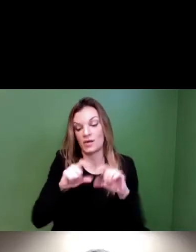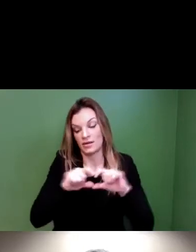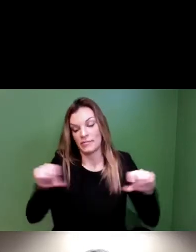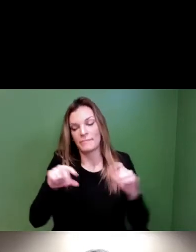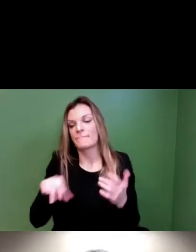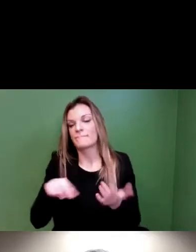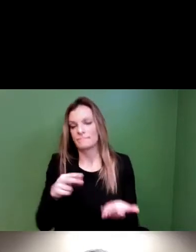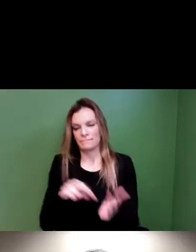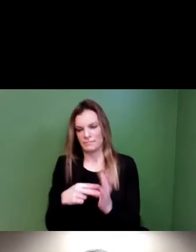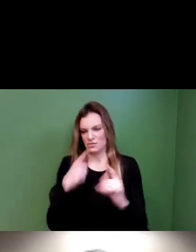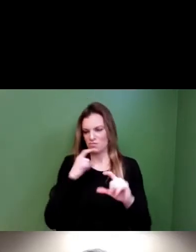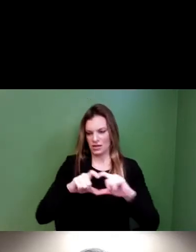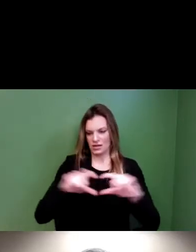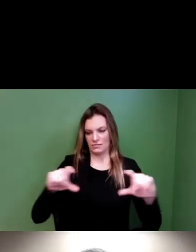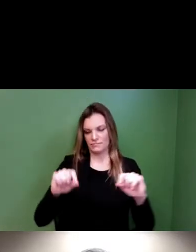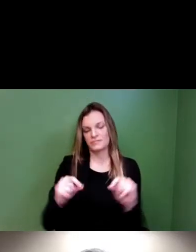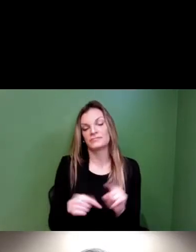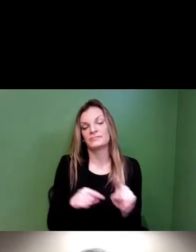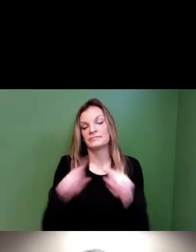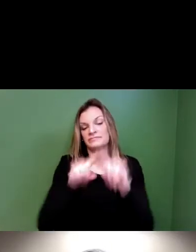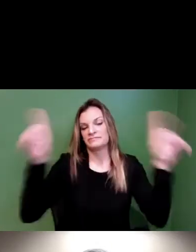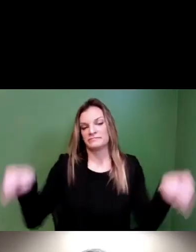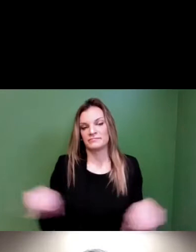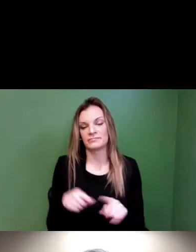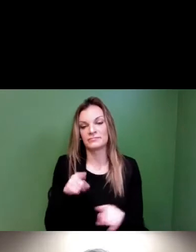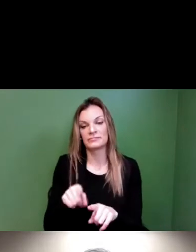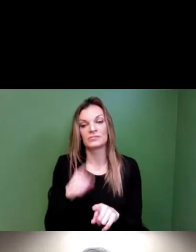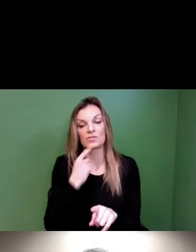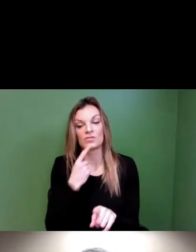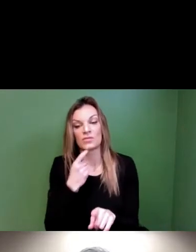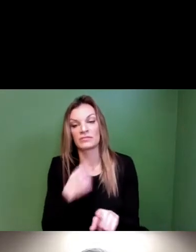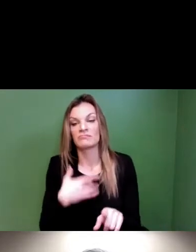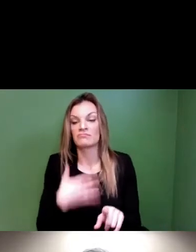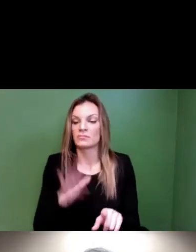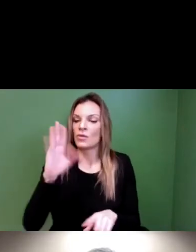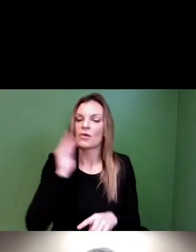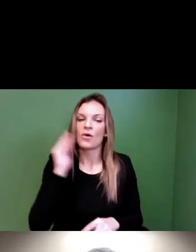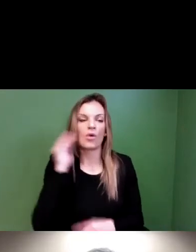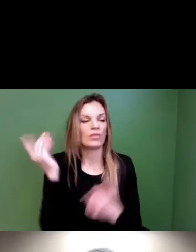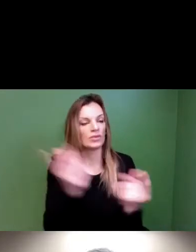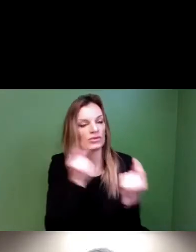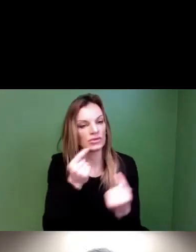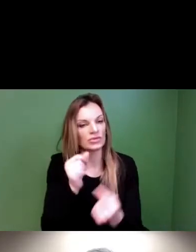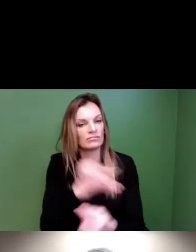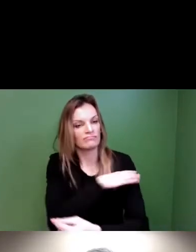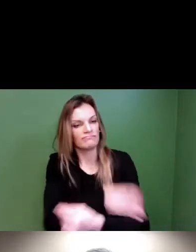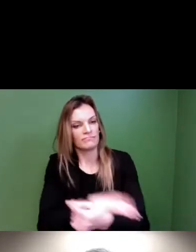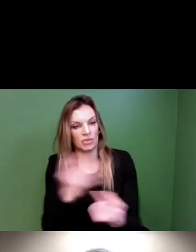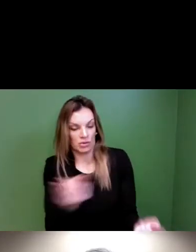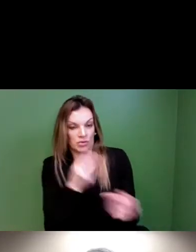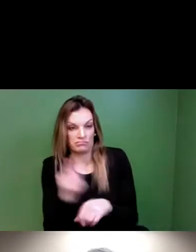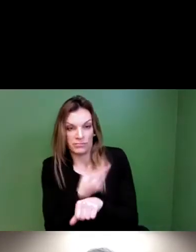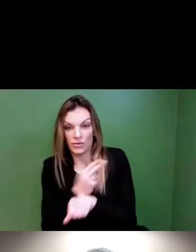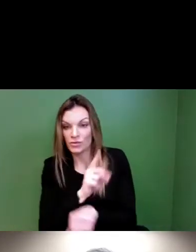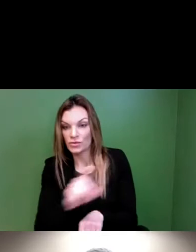did you use? How much do you use that arm in a home environment or away from the clinic? And you can see the numbers